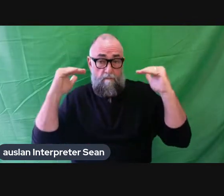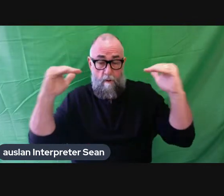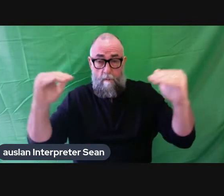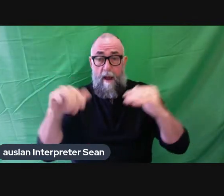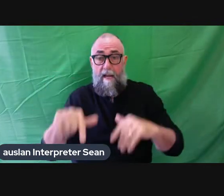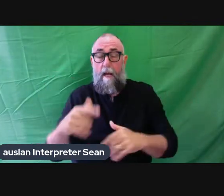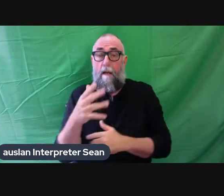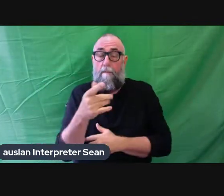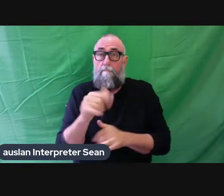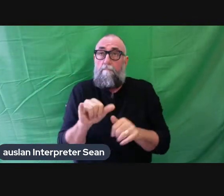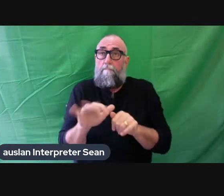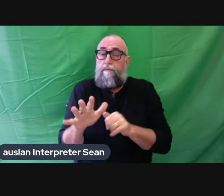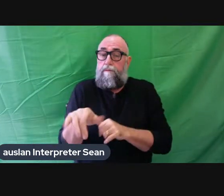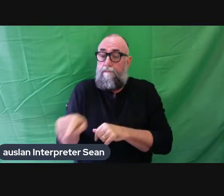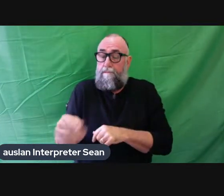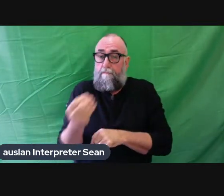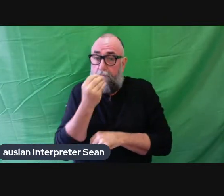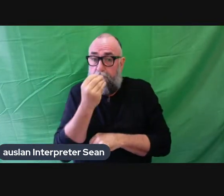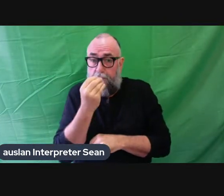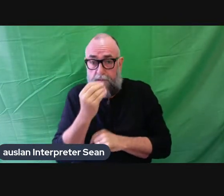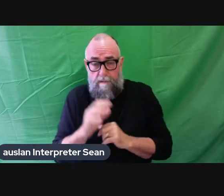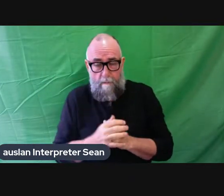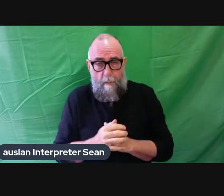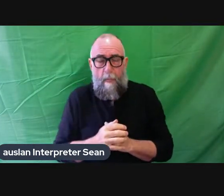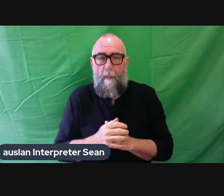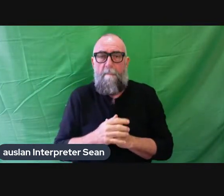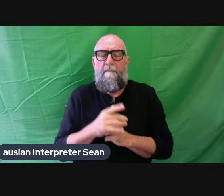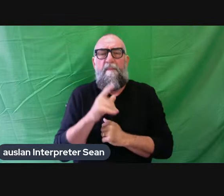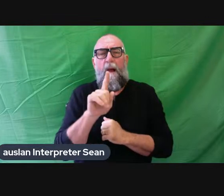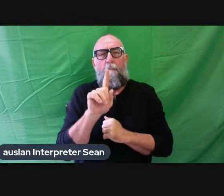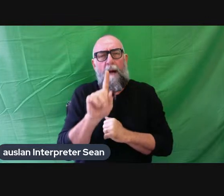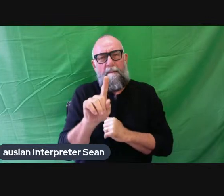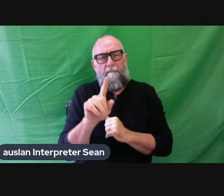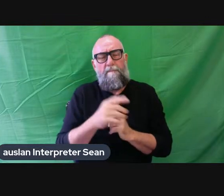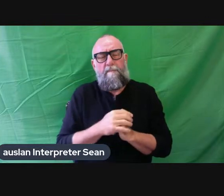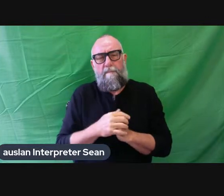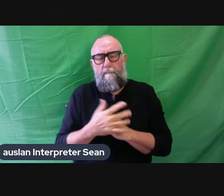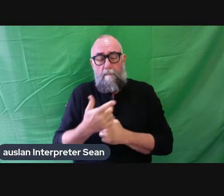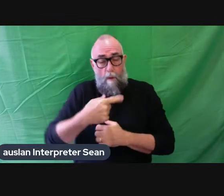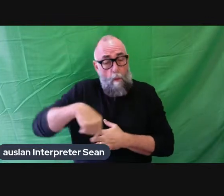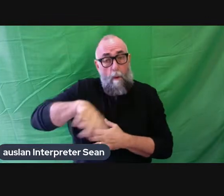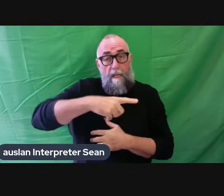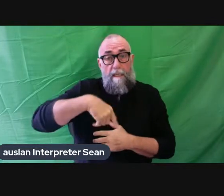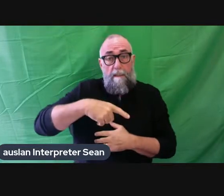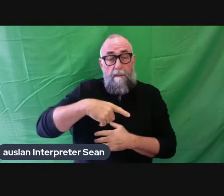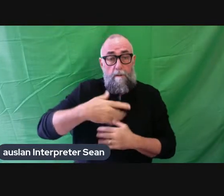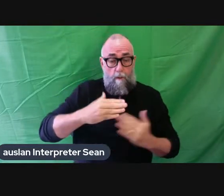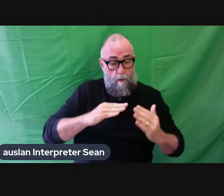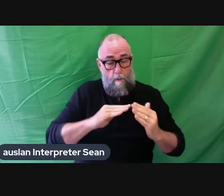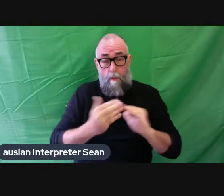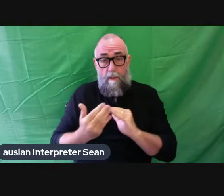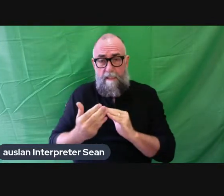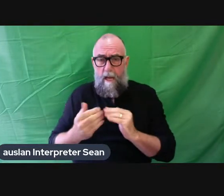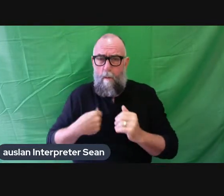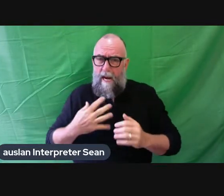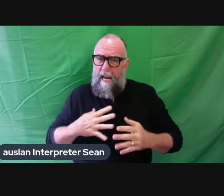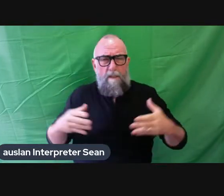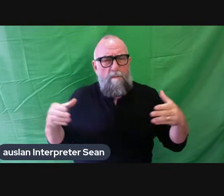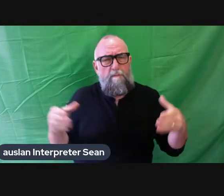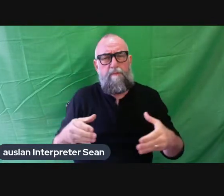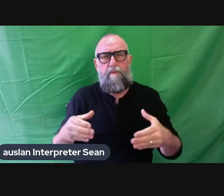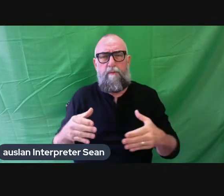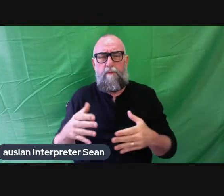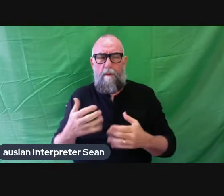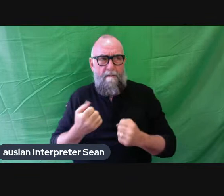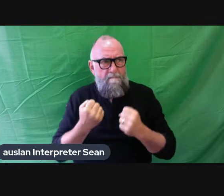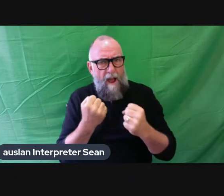sweeties, we do need to reflect on the strides made as a community in the fight against stroke, but we also need to